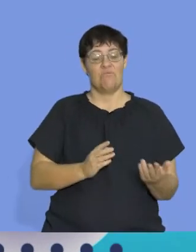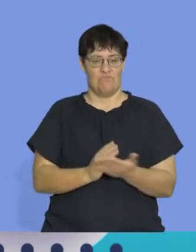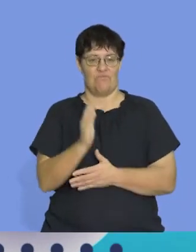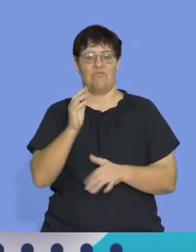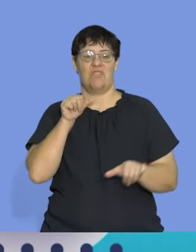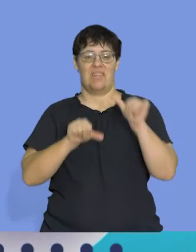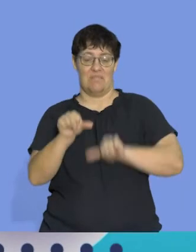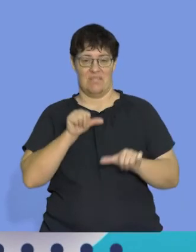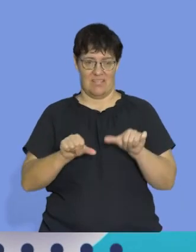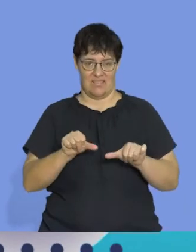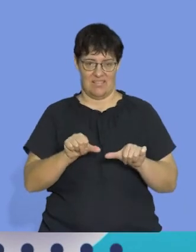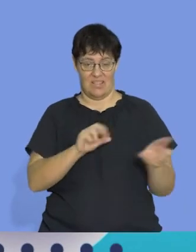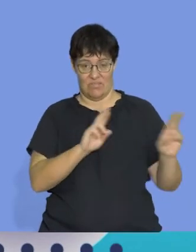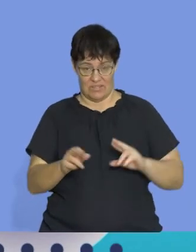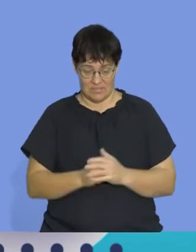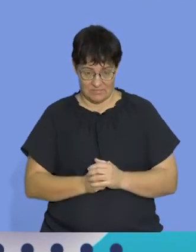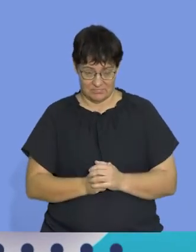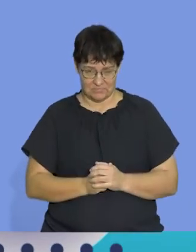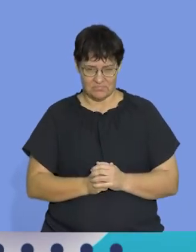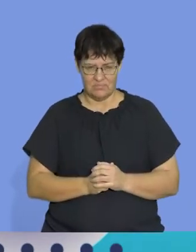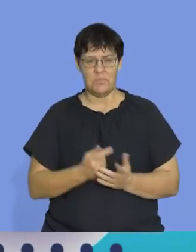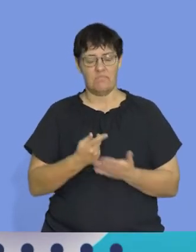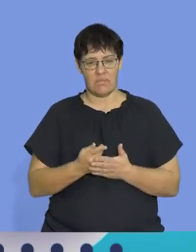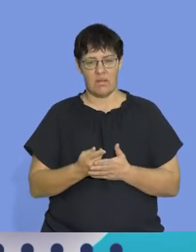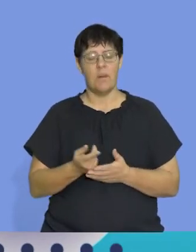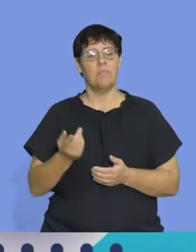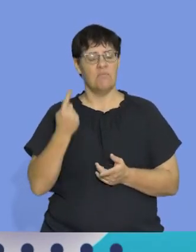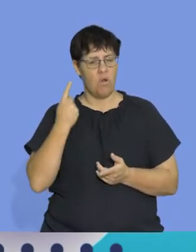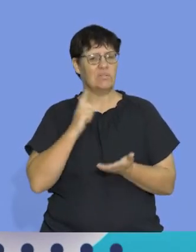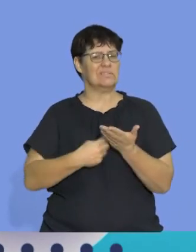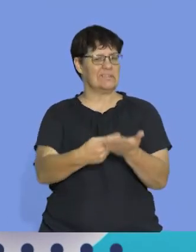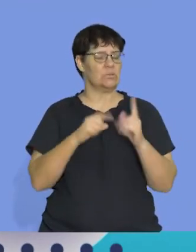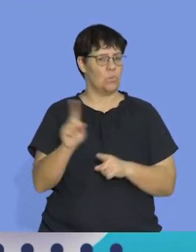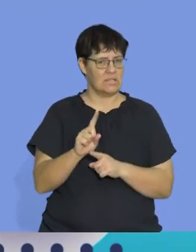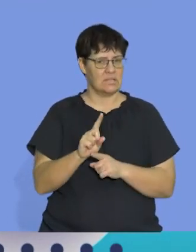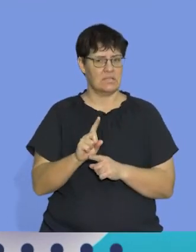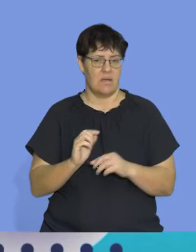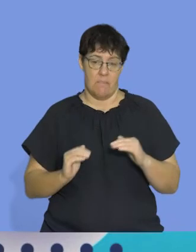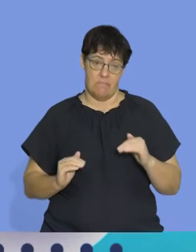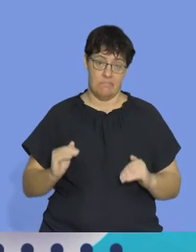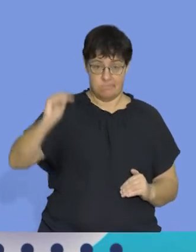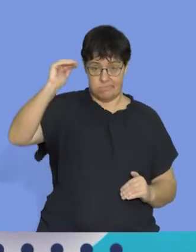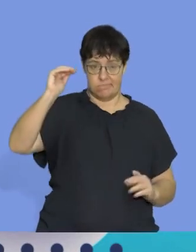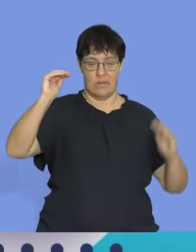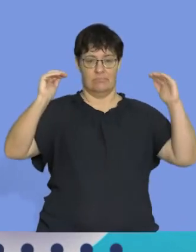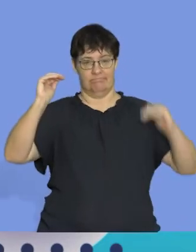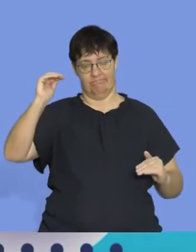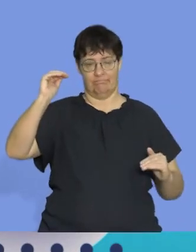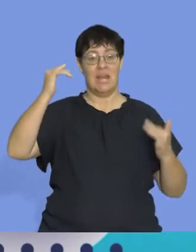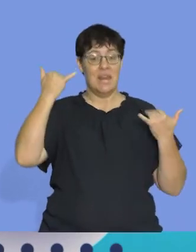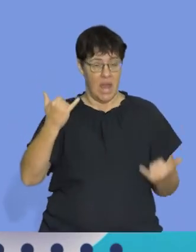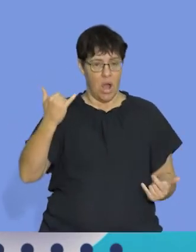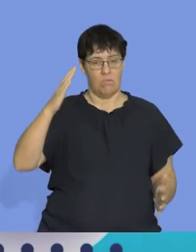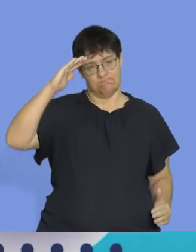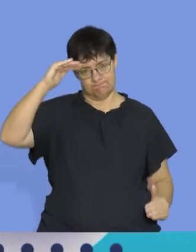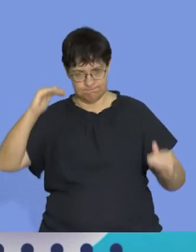familiar with the energy changes that take place in an endothermic reaction. Now we want to focus our attention on the exothermic reaction, which is